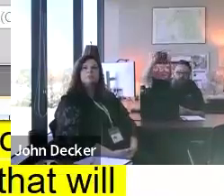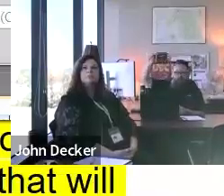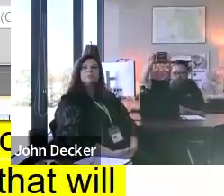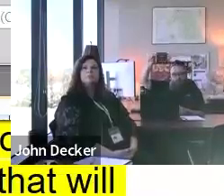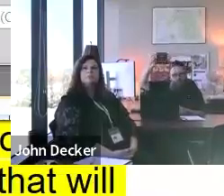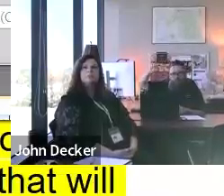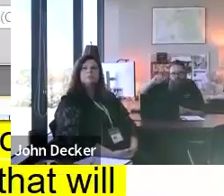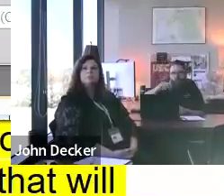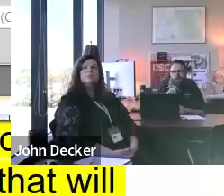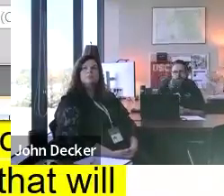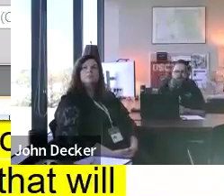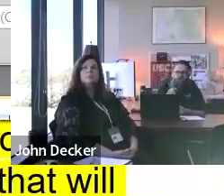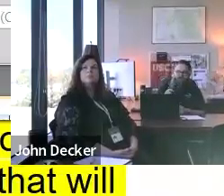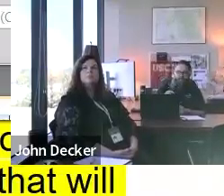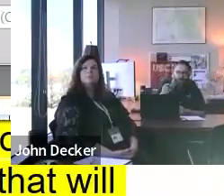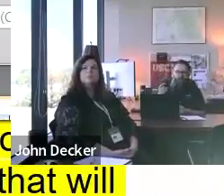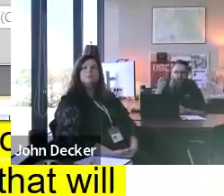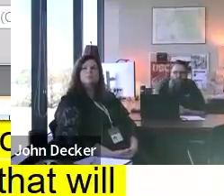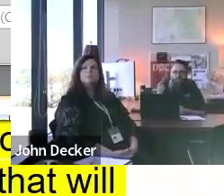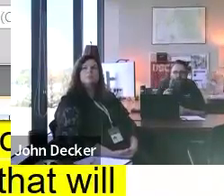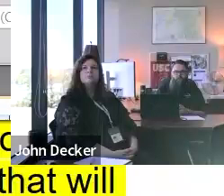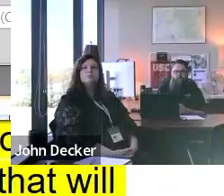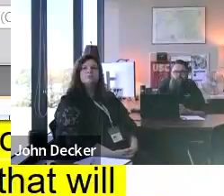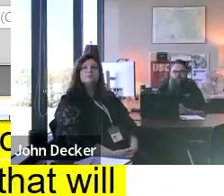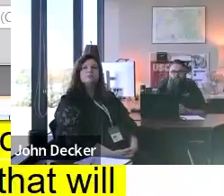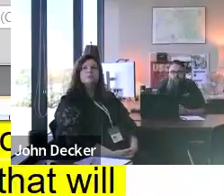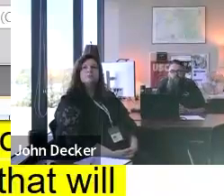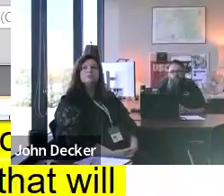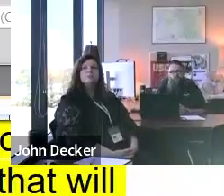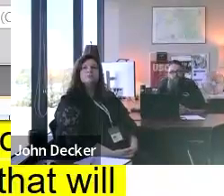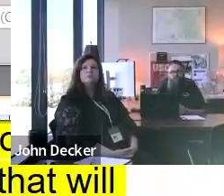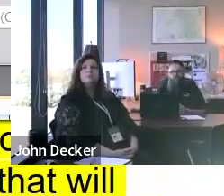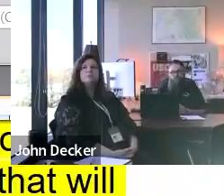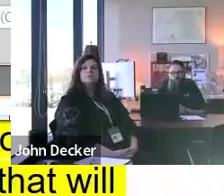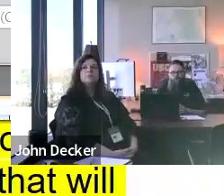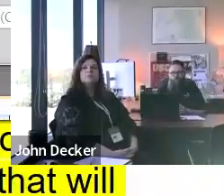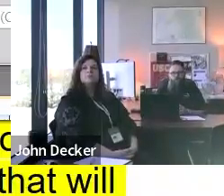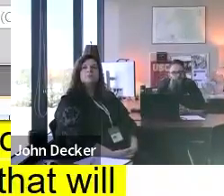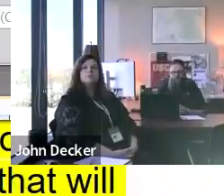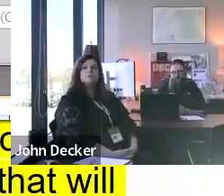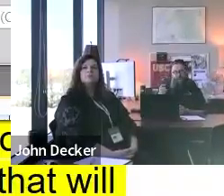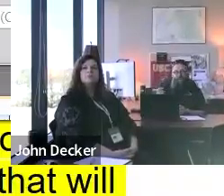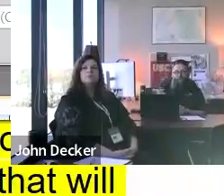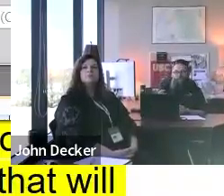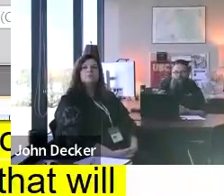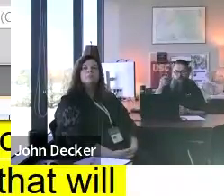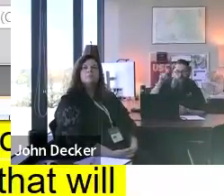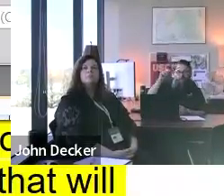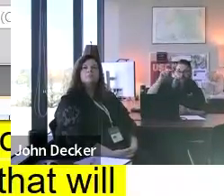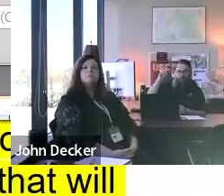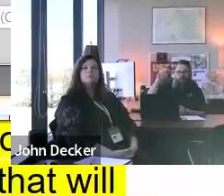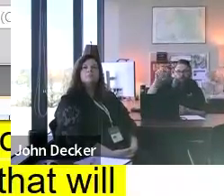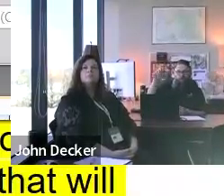and a behaviorist, if there is a modification that might be needed to authorizations or to an